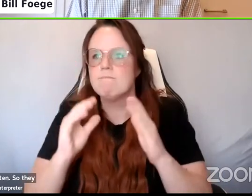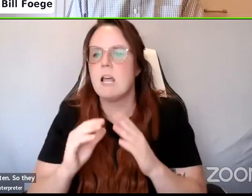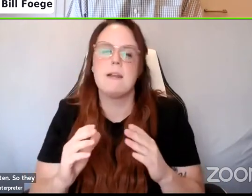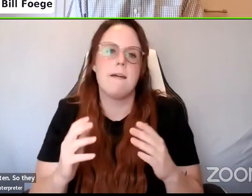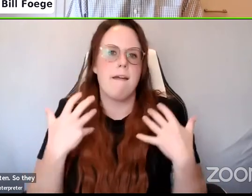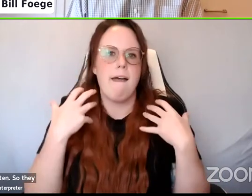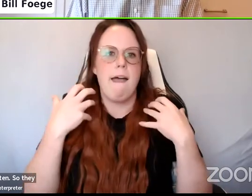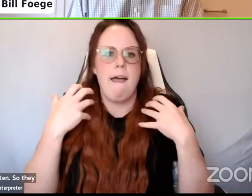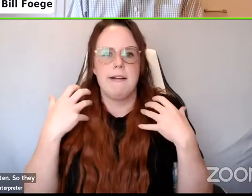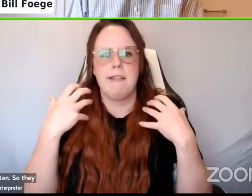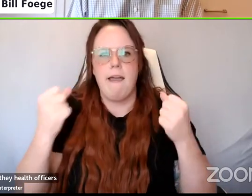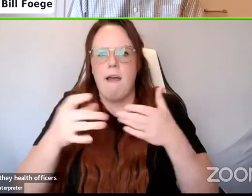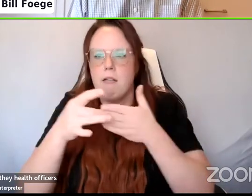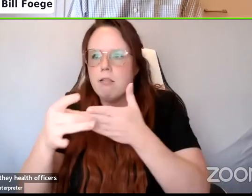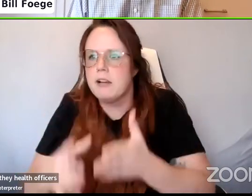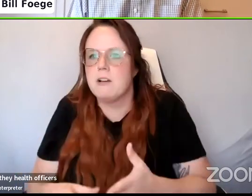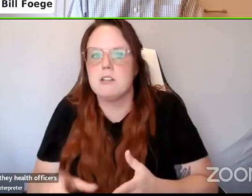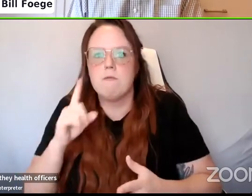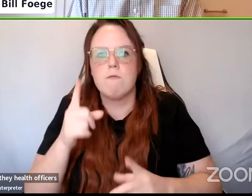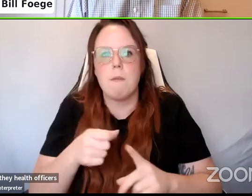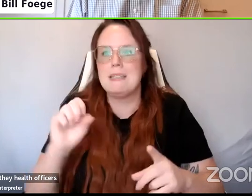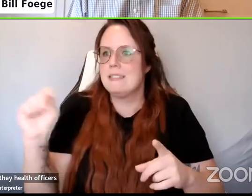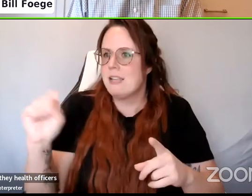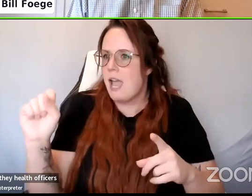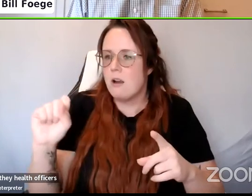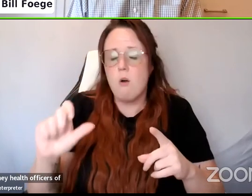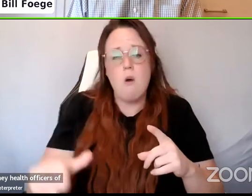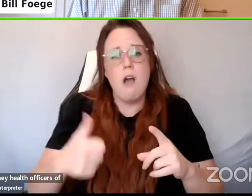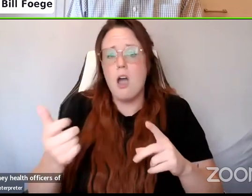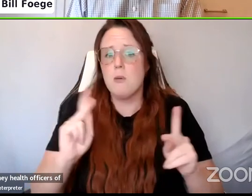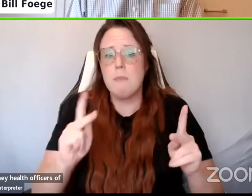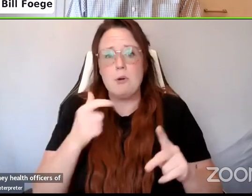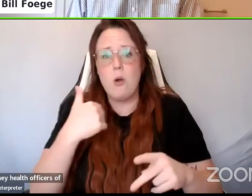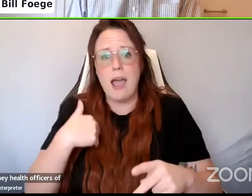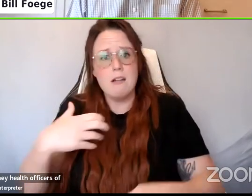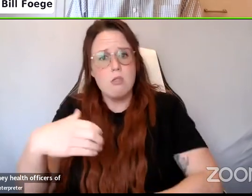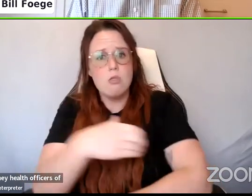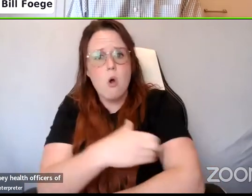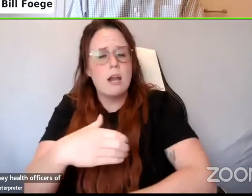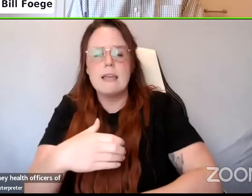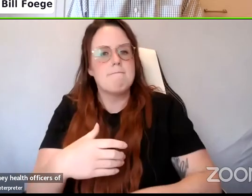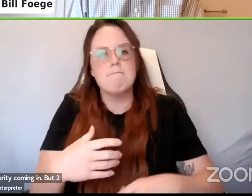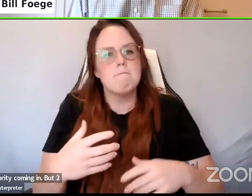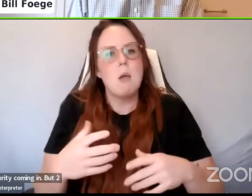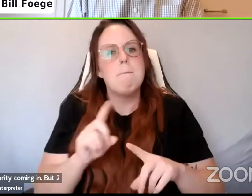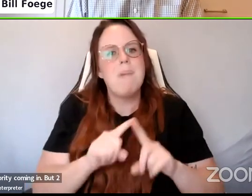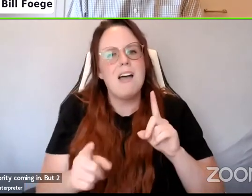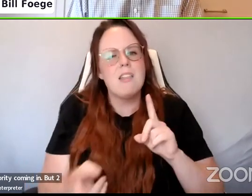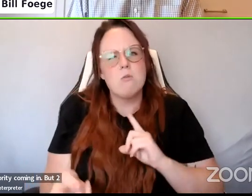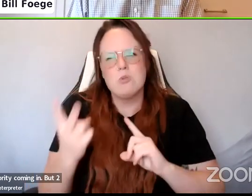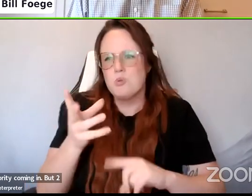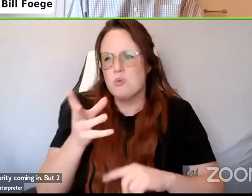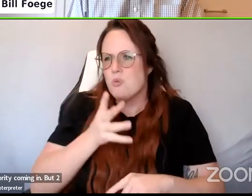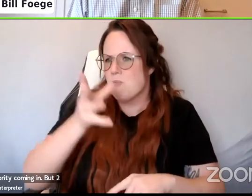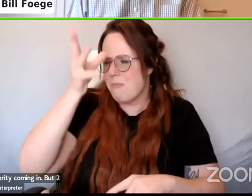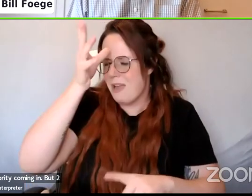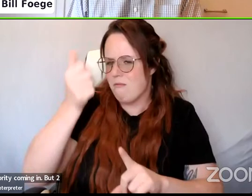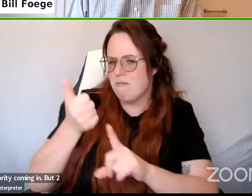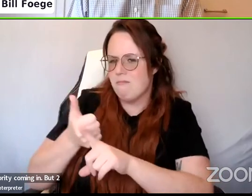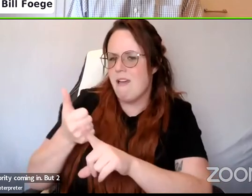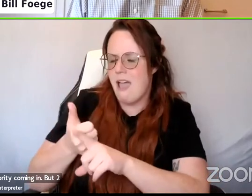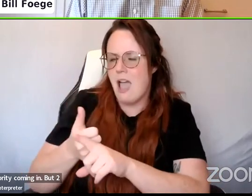of Seattle or anyone else of authority coming in but two parents who have been Peace Corps Volunteers